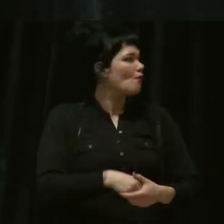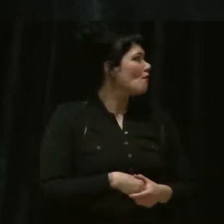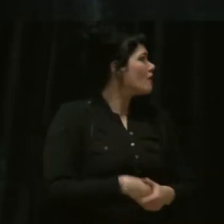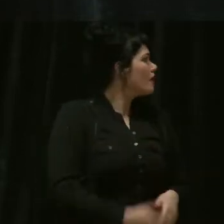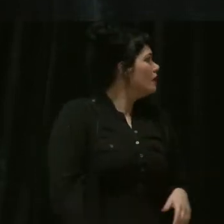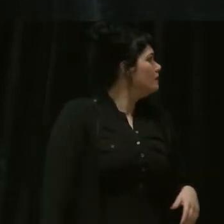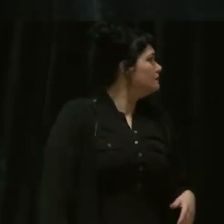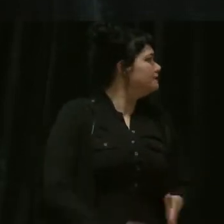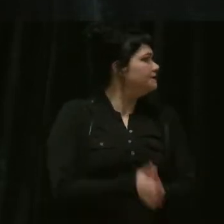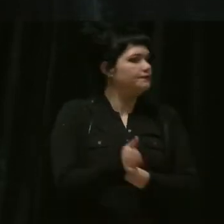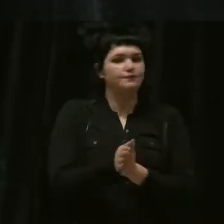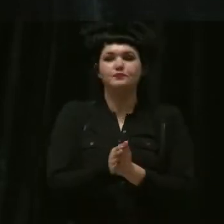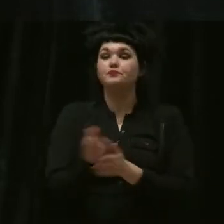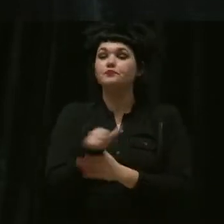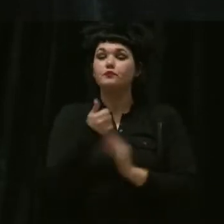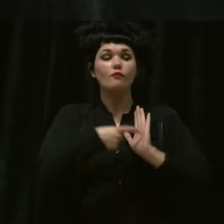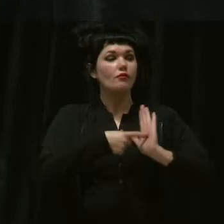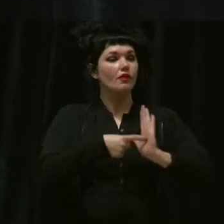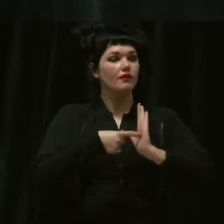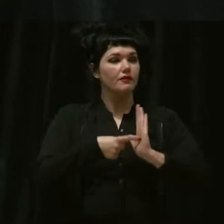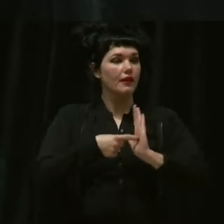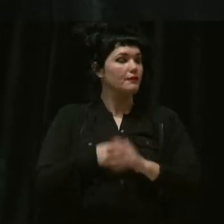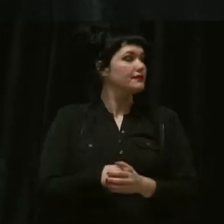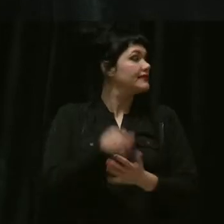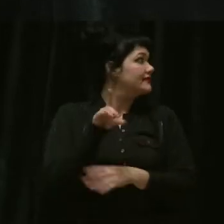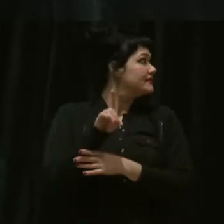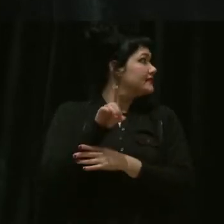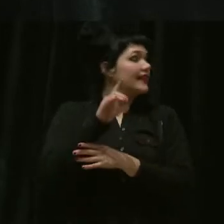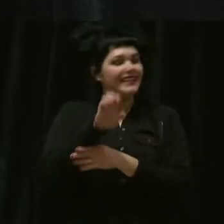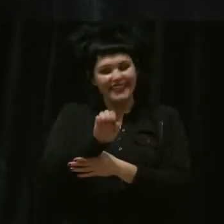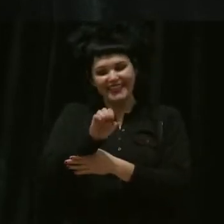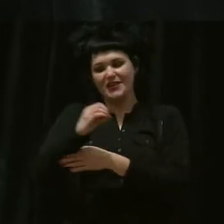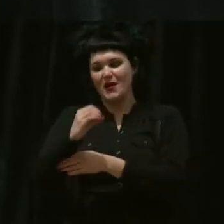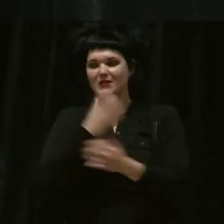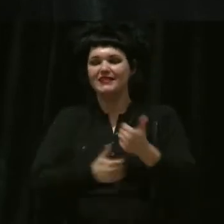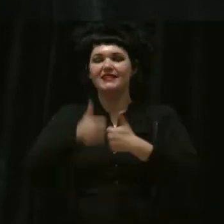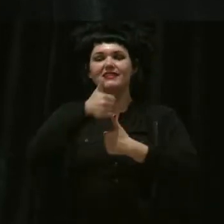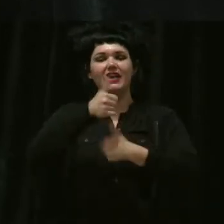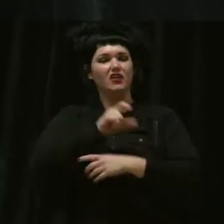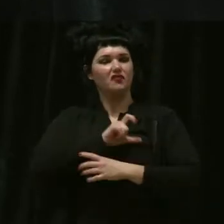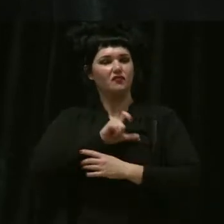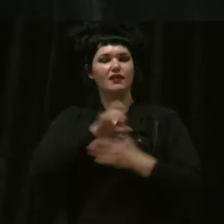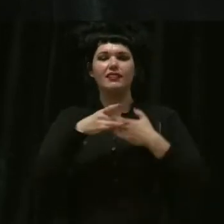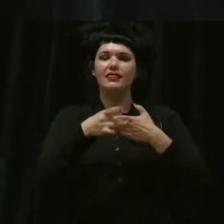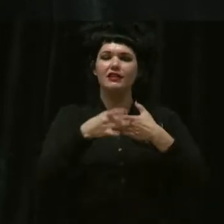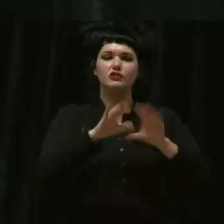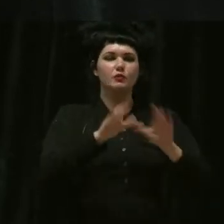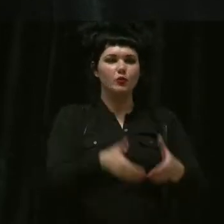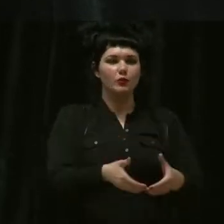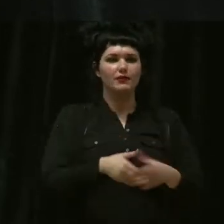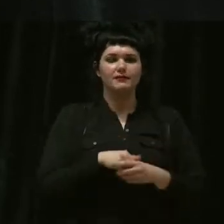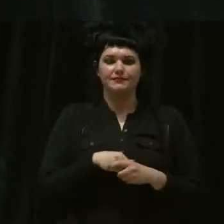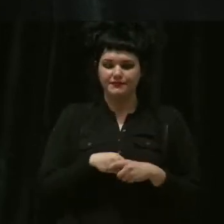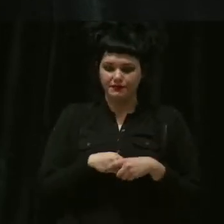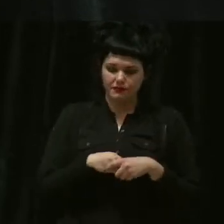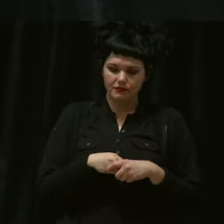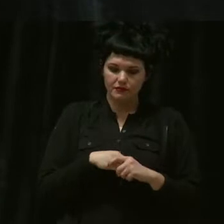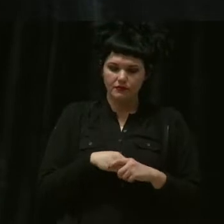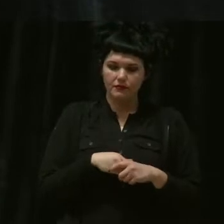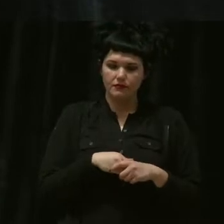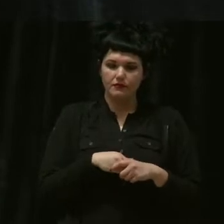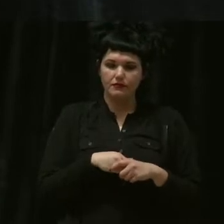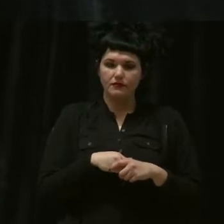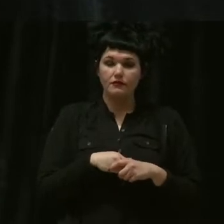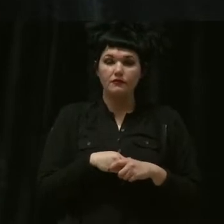Another example is the EOs, the Executive Officers Leadership Group, have